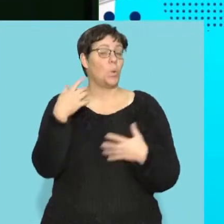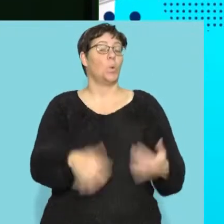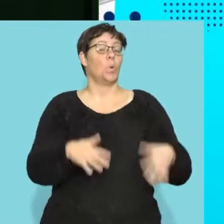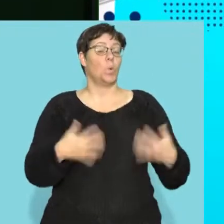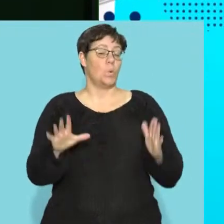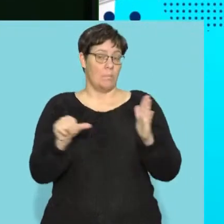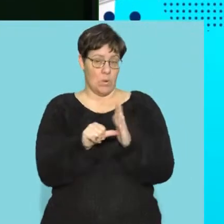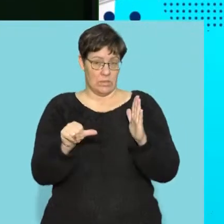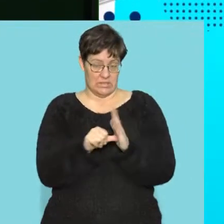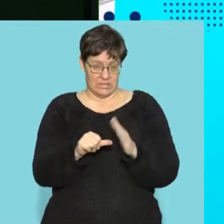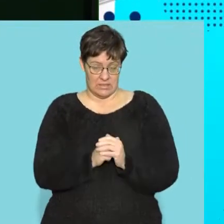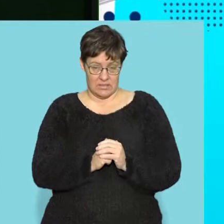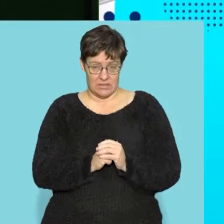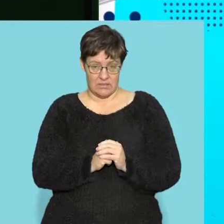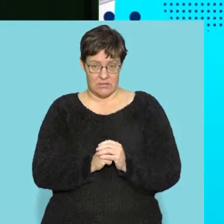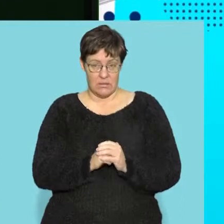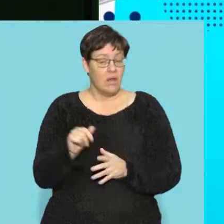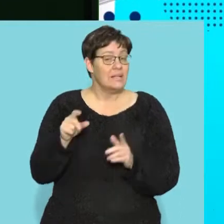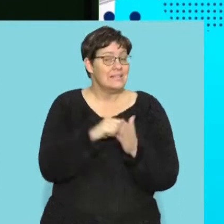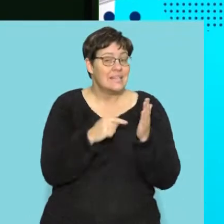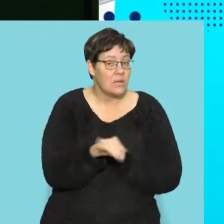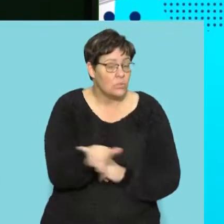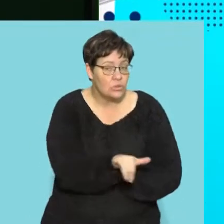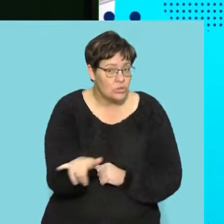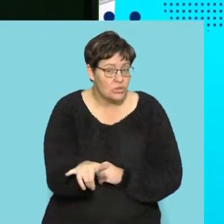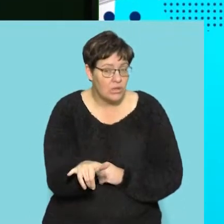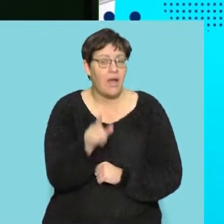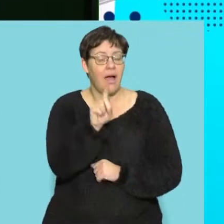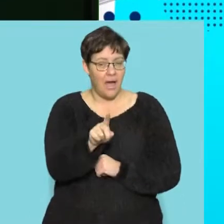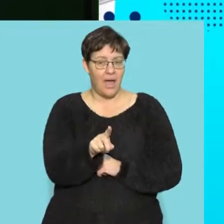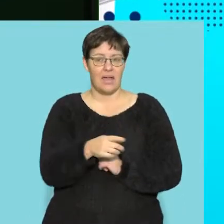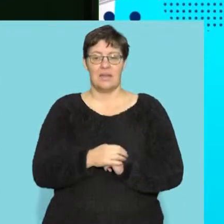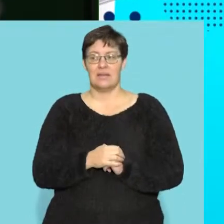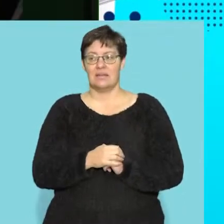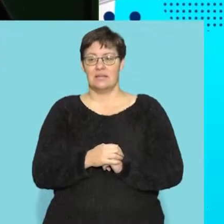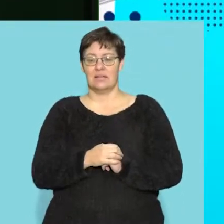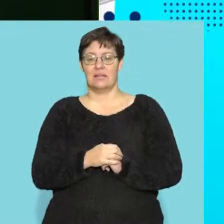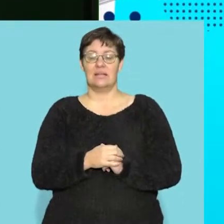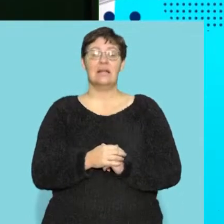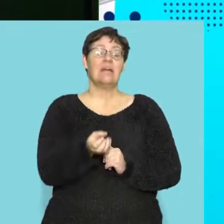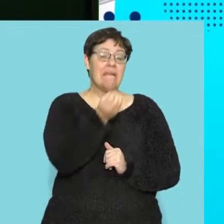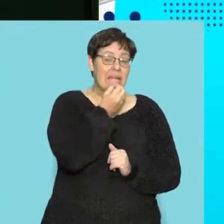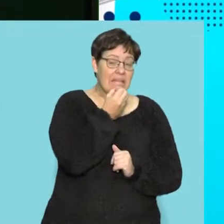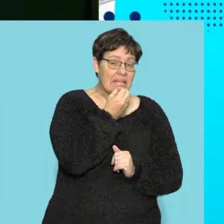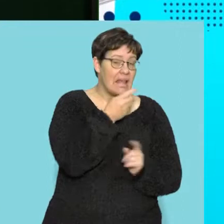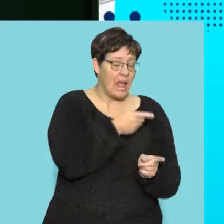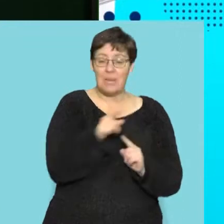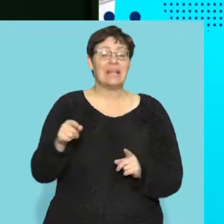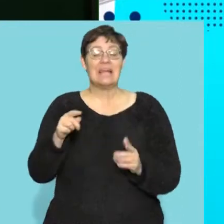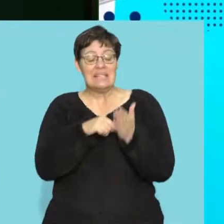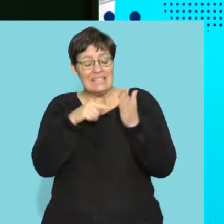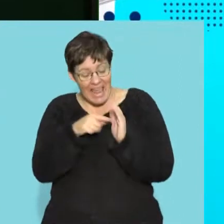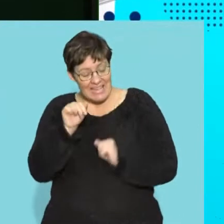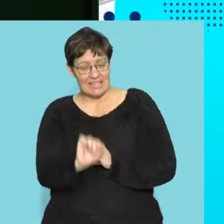very, very important. Which dates? We love the dates that we eat and obviously the other dates that we have in our lives,